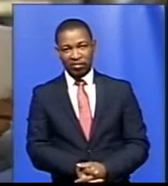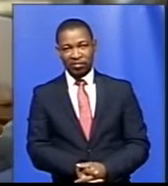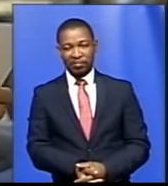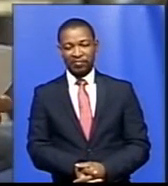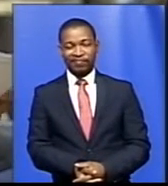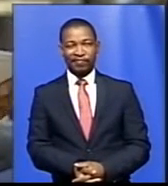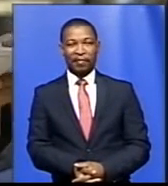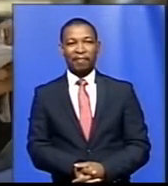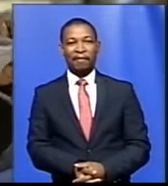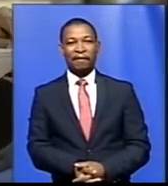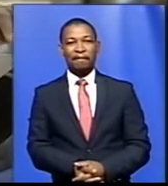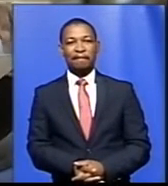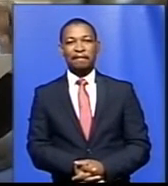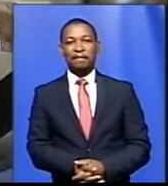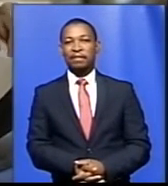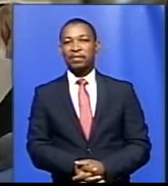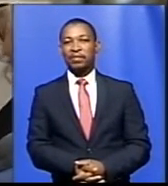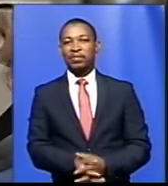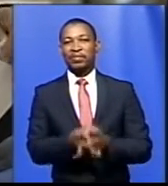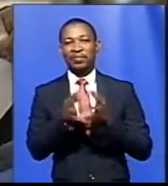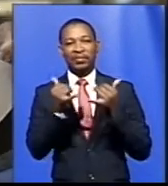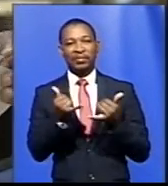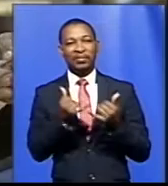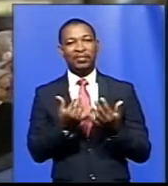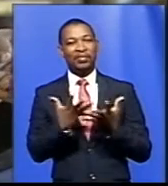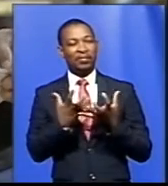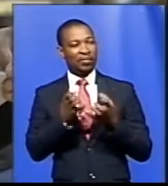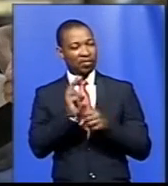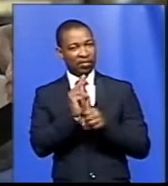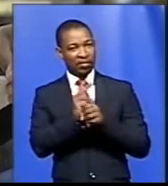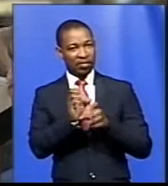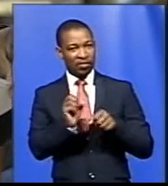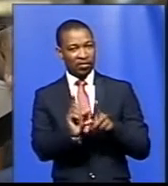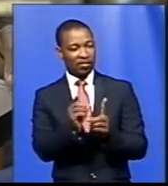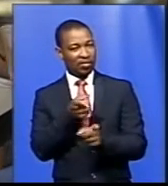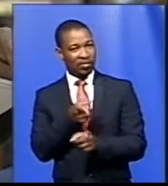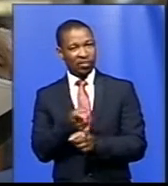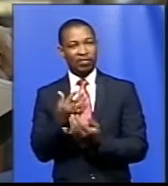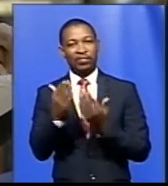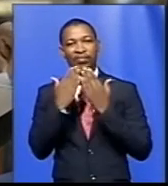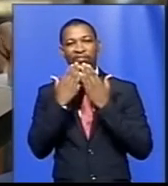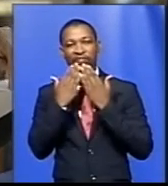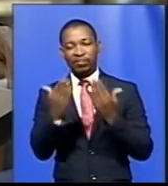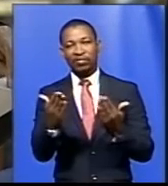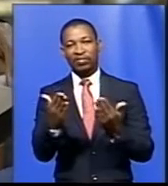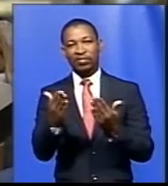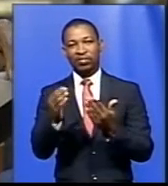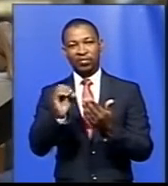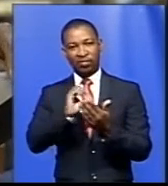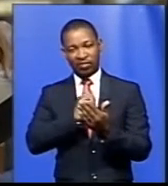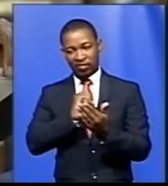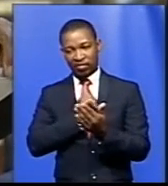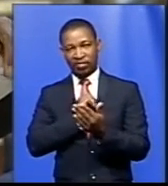Madam Speaker, let me take this opportunity to thank our bilateral and